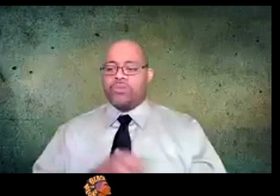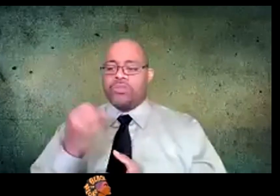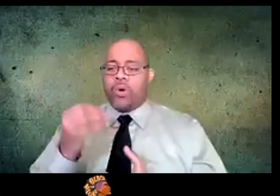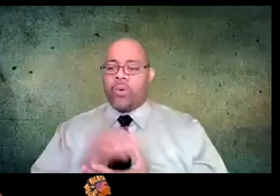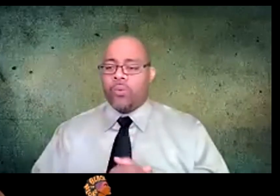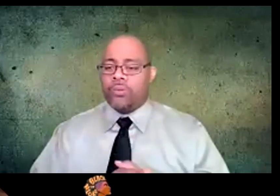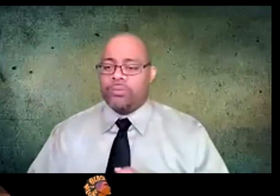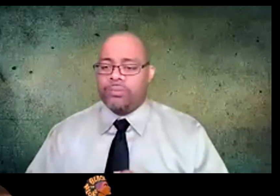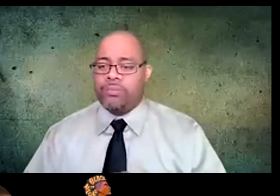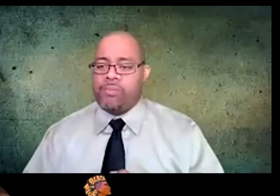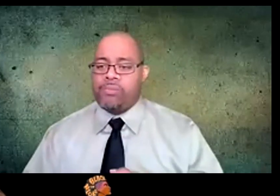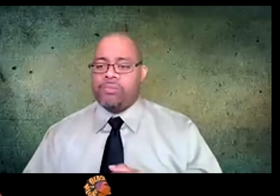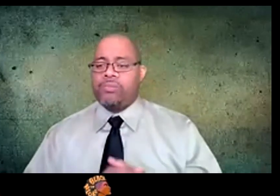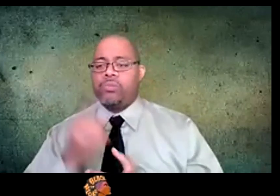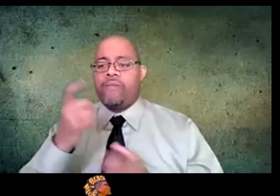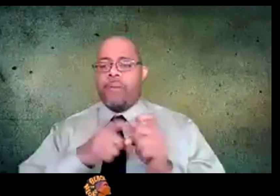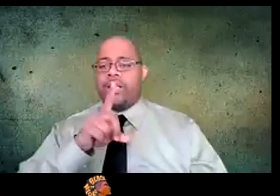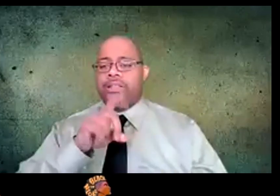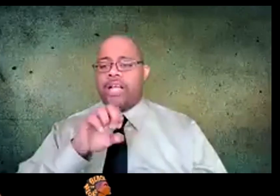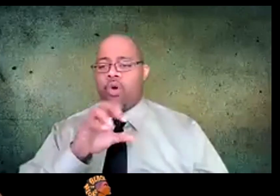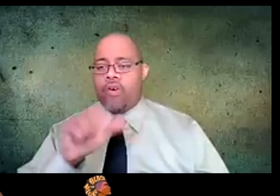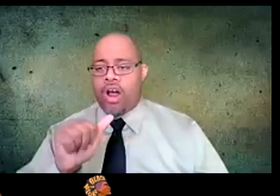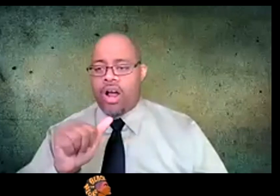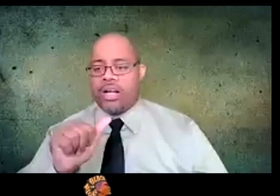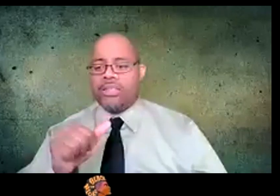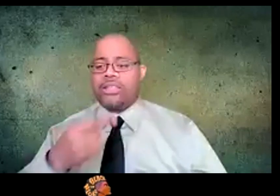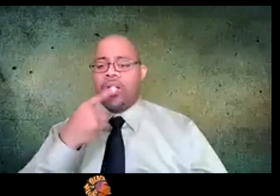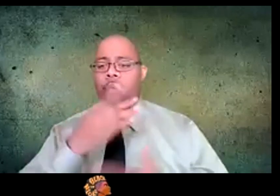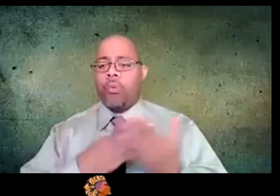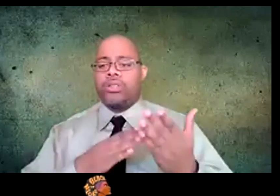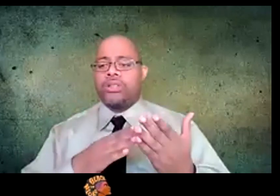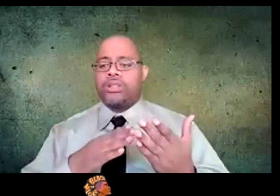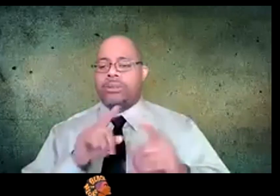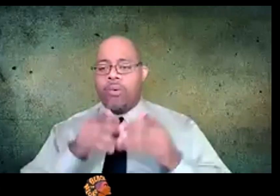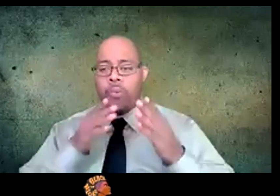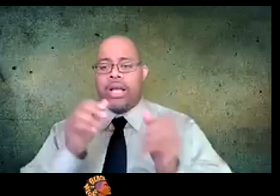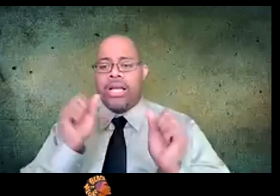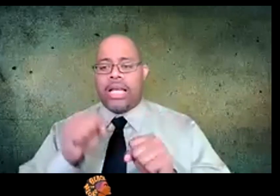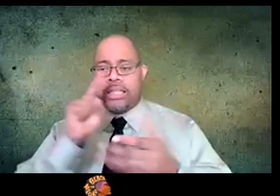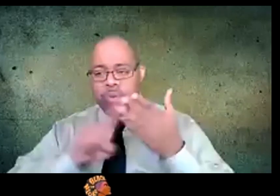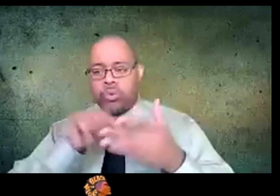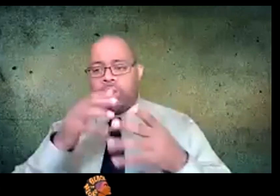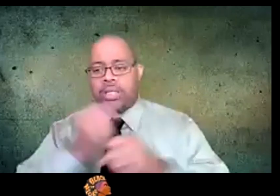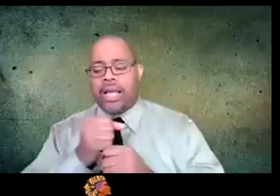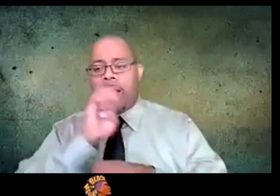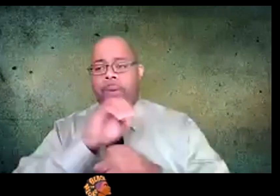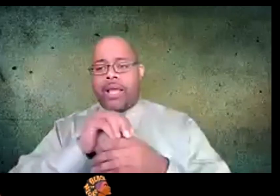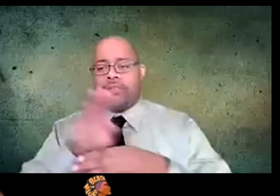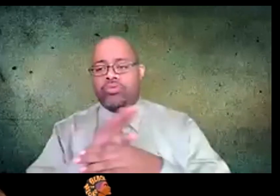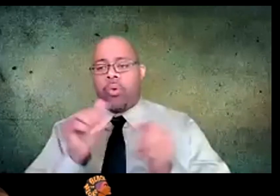so there's a specific one here from Delcora, which says, what are some of the avenues one can explore to gain employment in industry